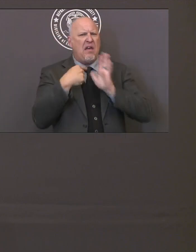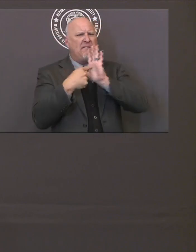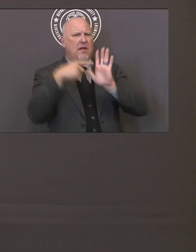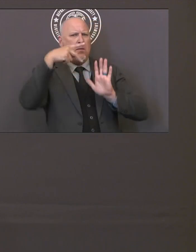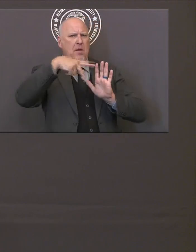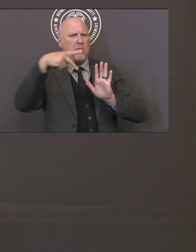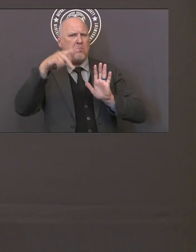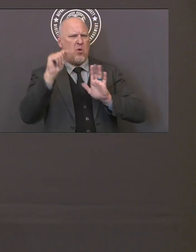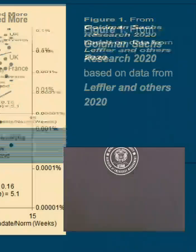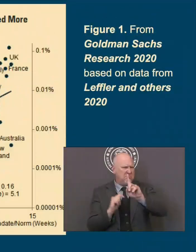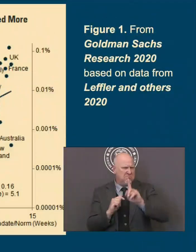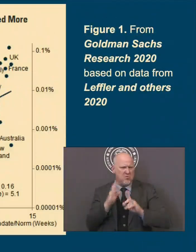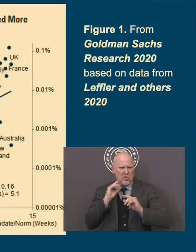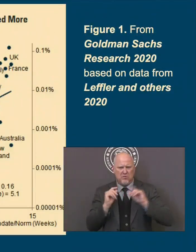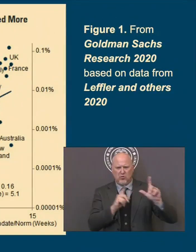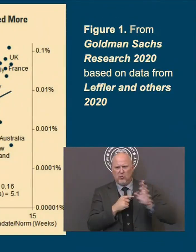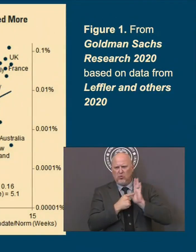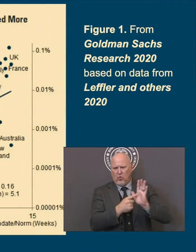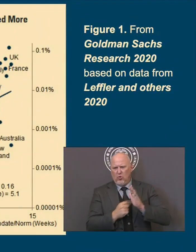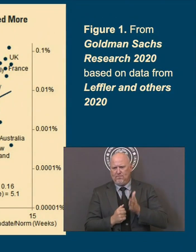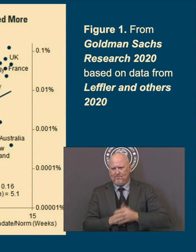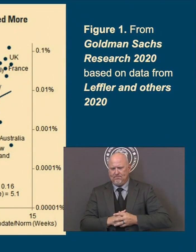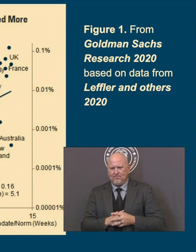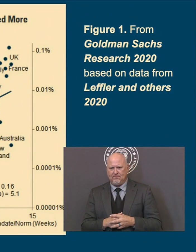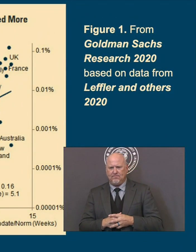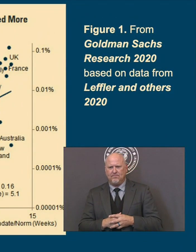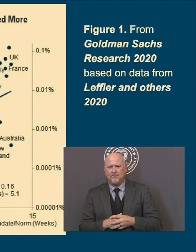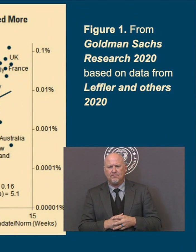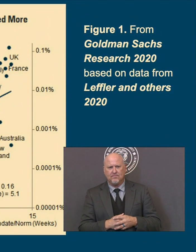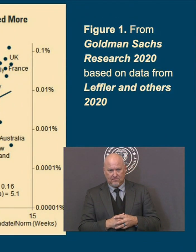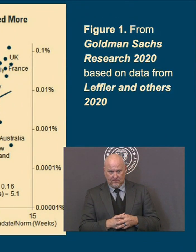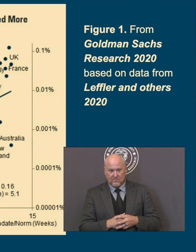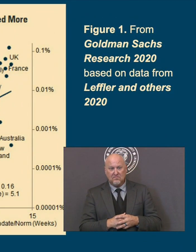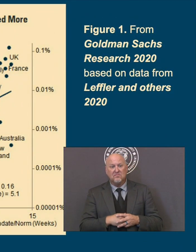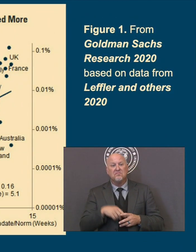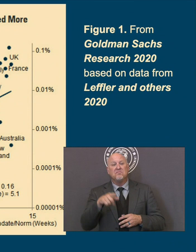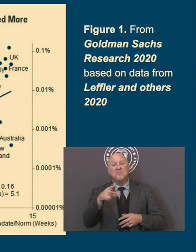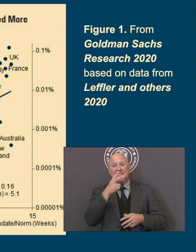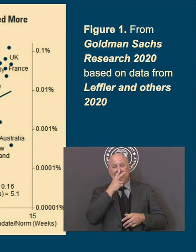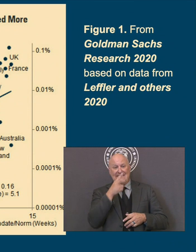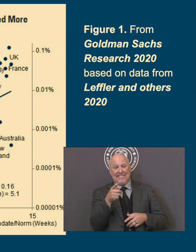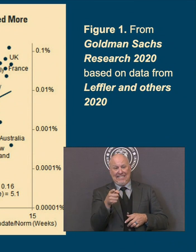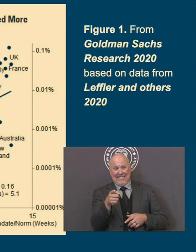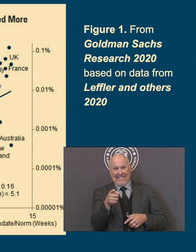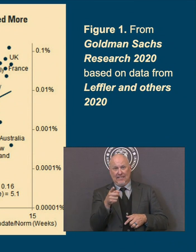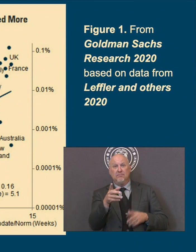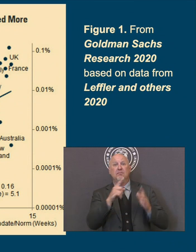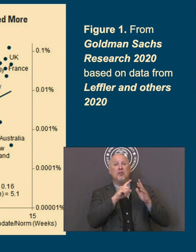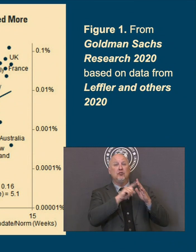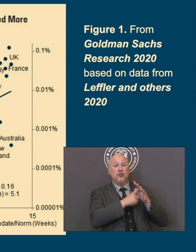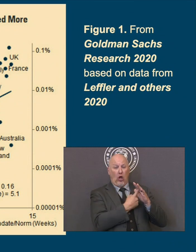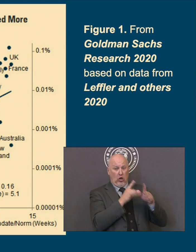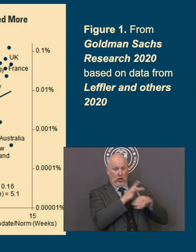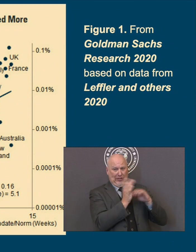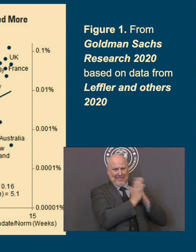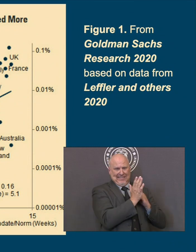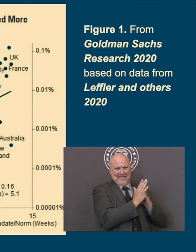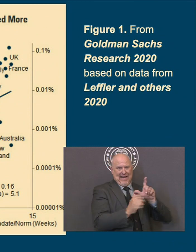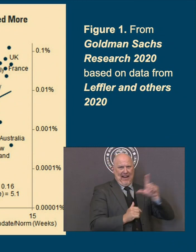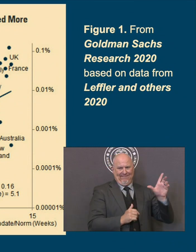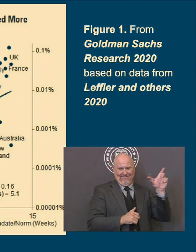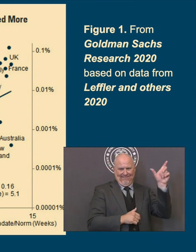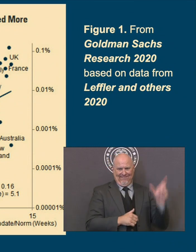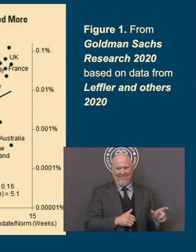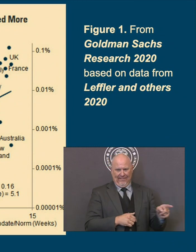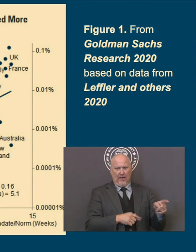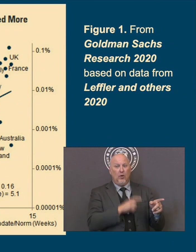between how early masking was implemented, and on the left side of the screen, the rate of